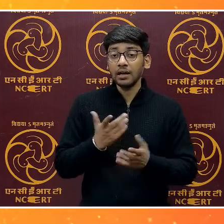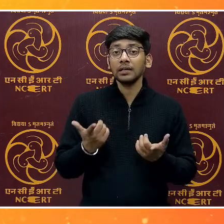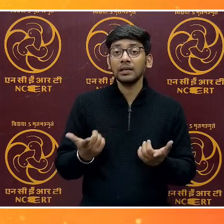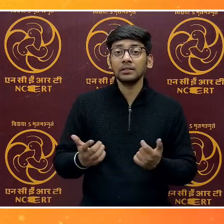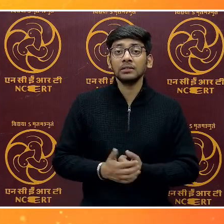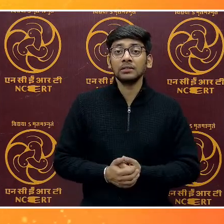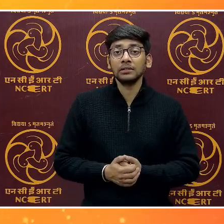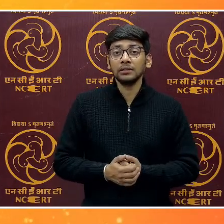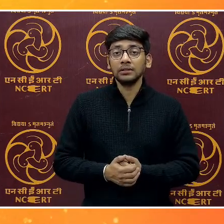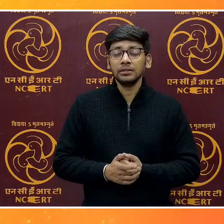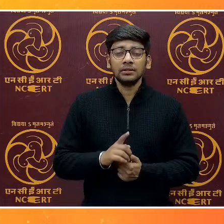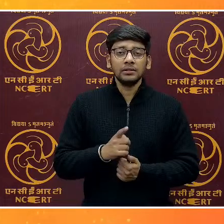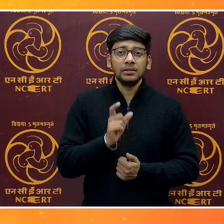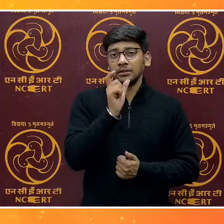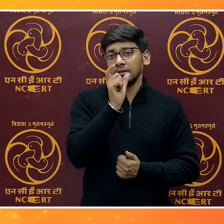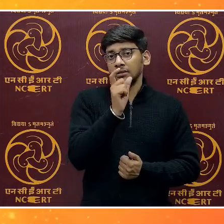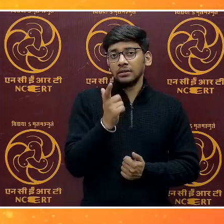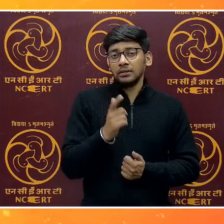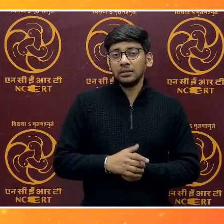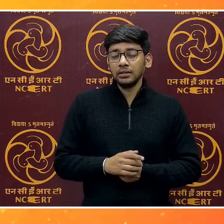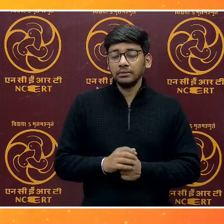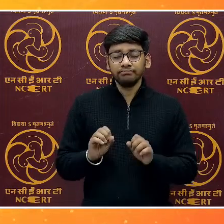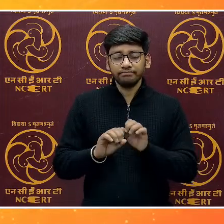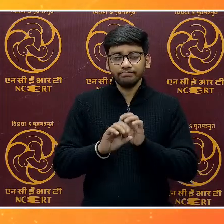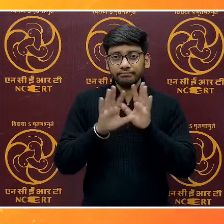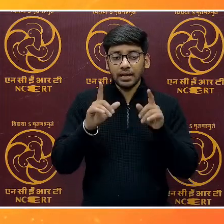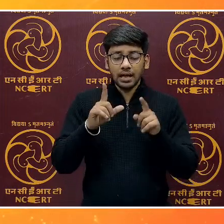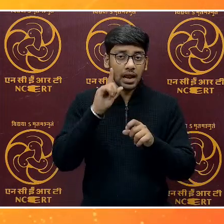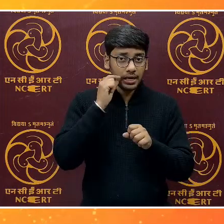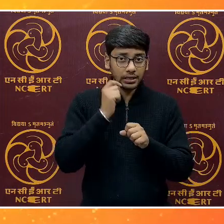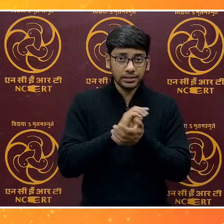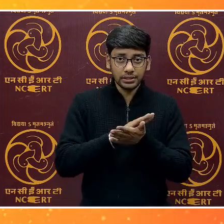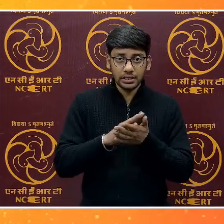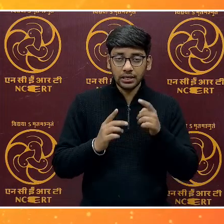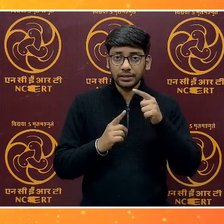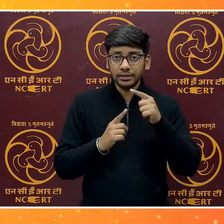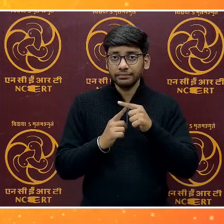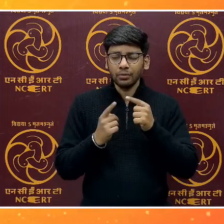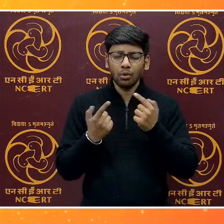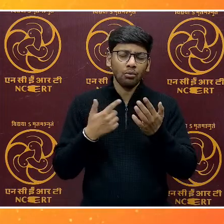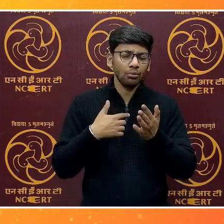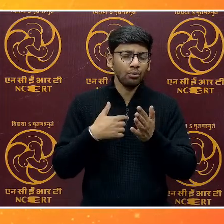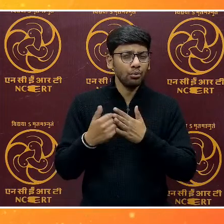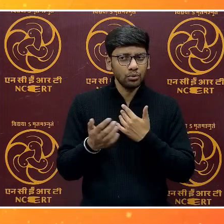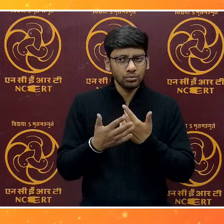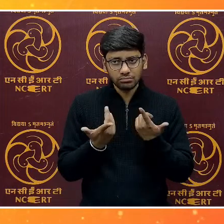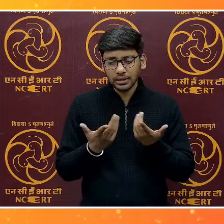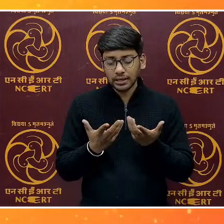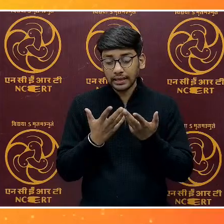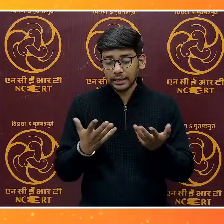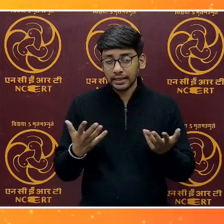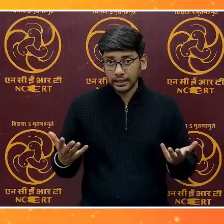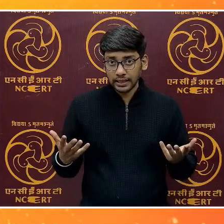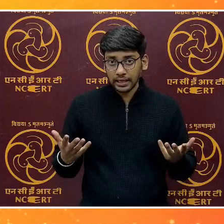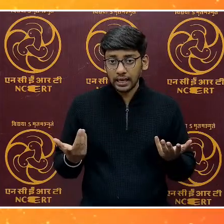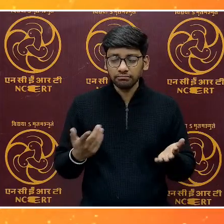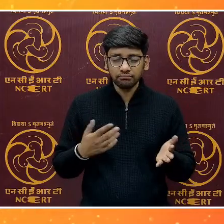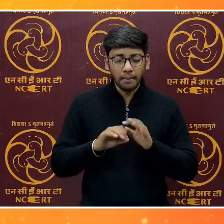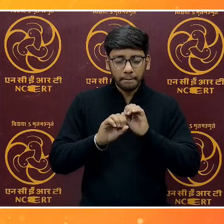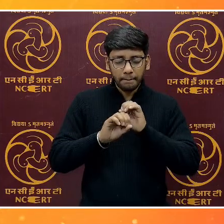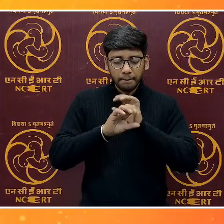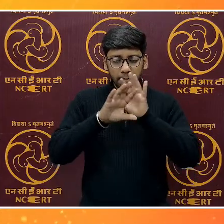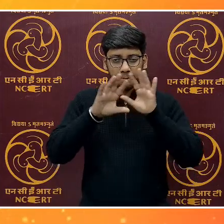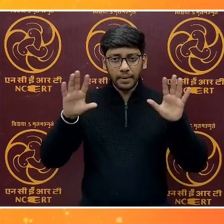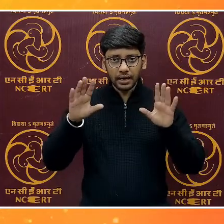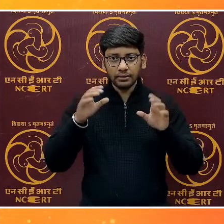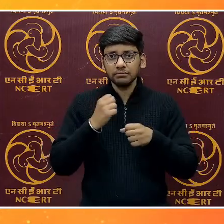Okay. So there is first word light. Light is something which makes things Bright. yes,